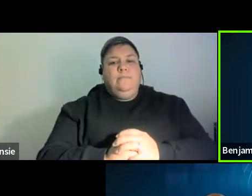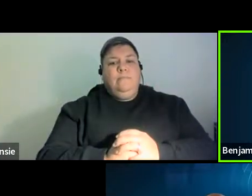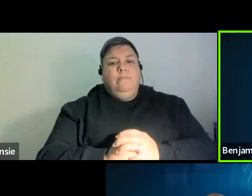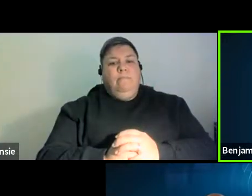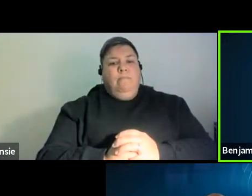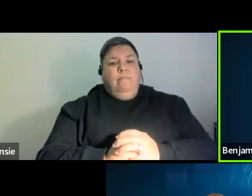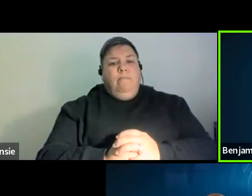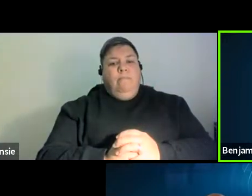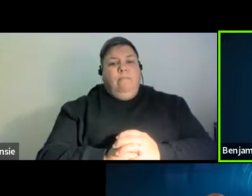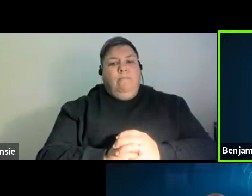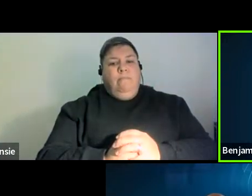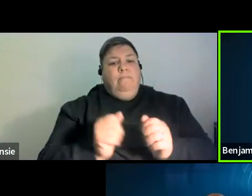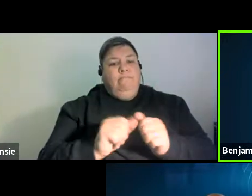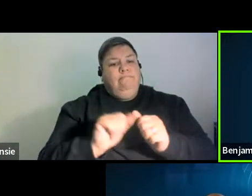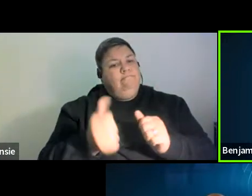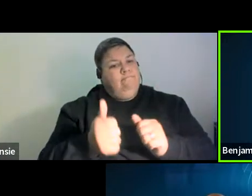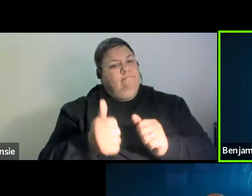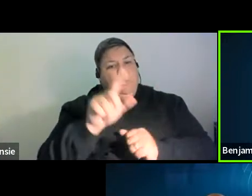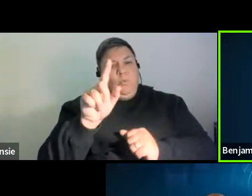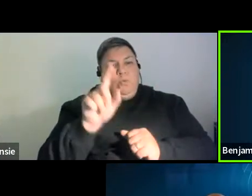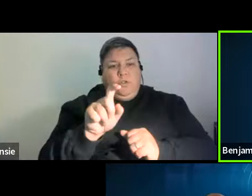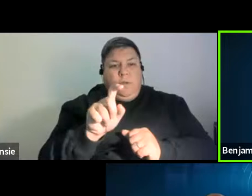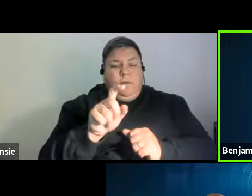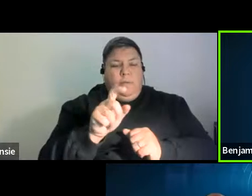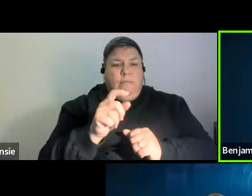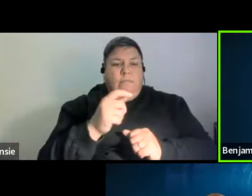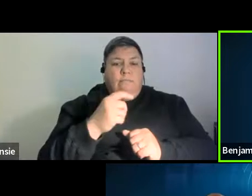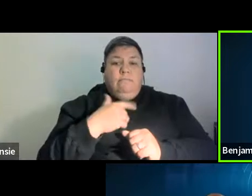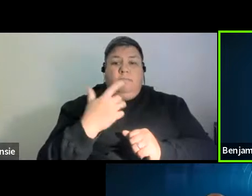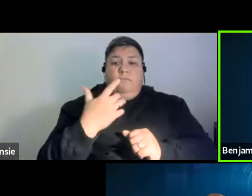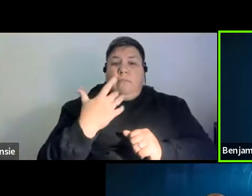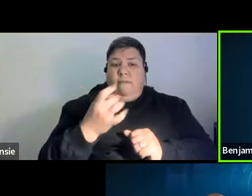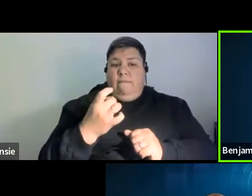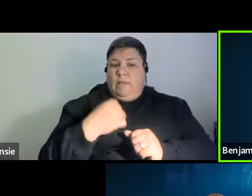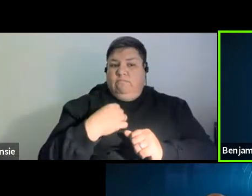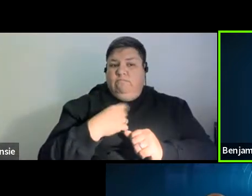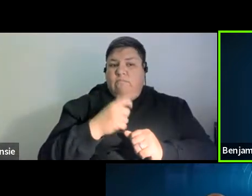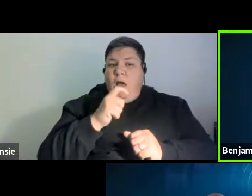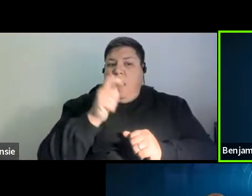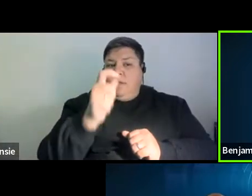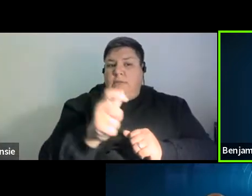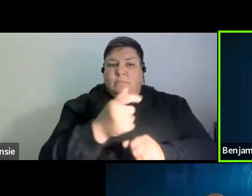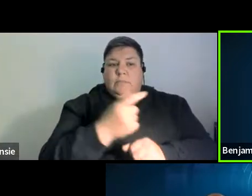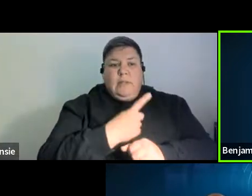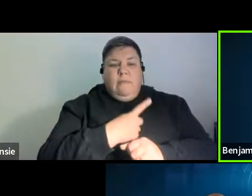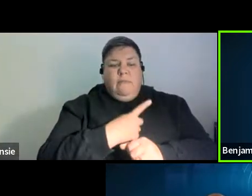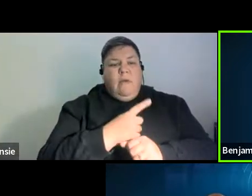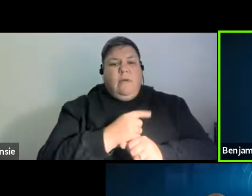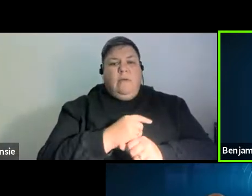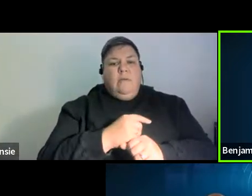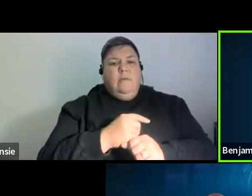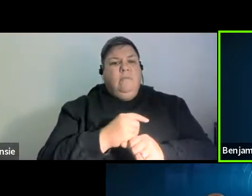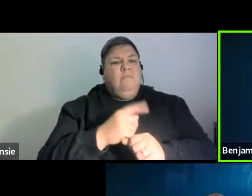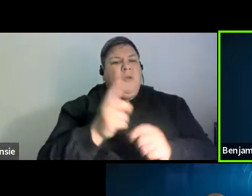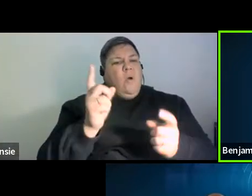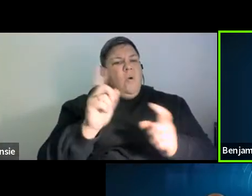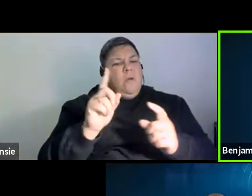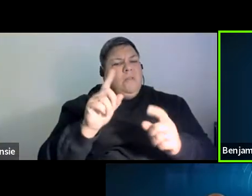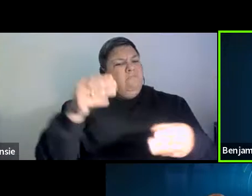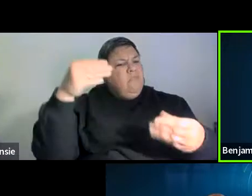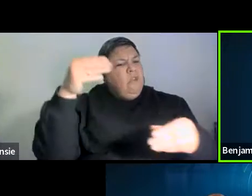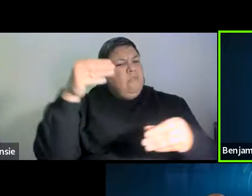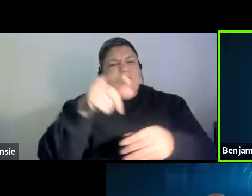The next question I would like to answer myself. It says, kindly advise what documents you require